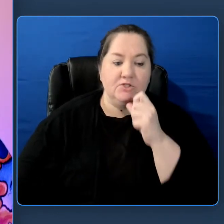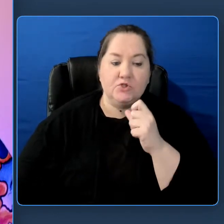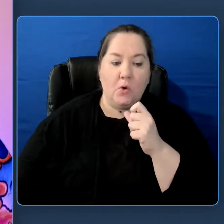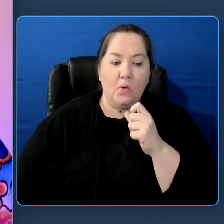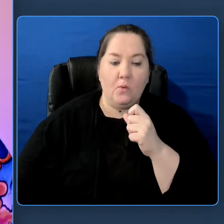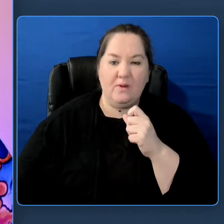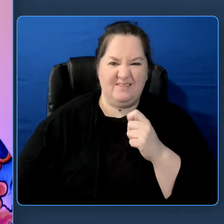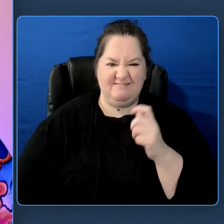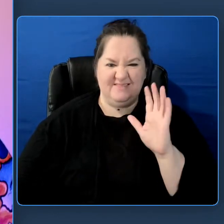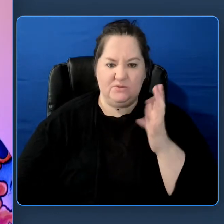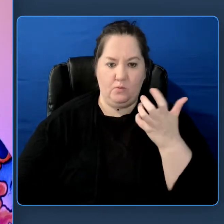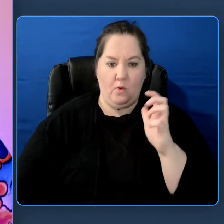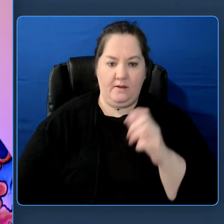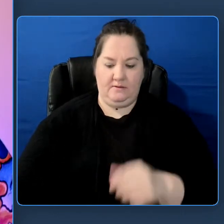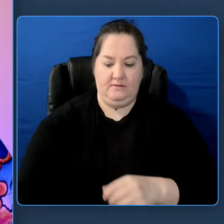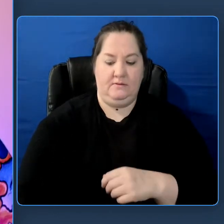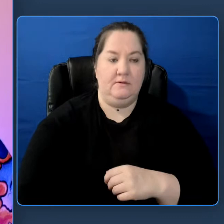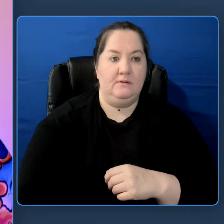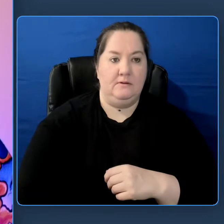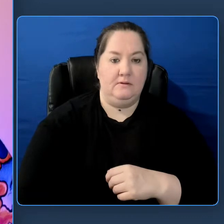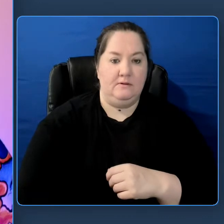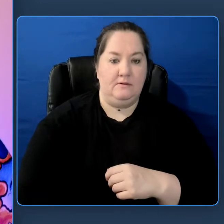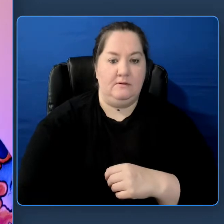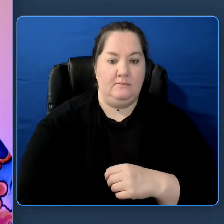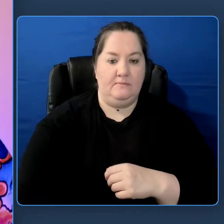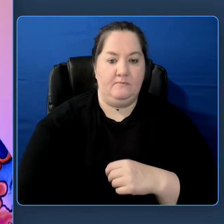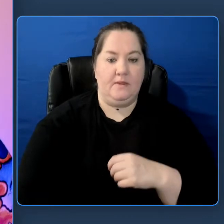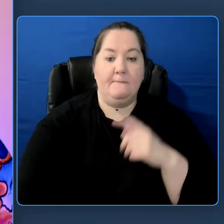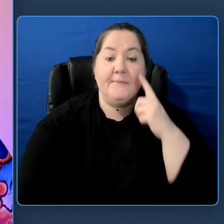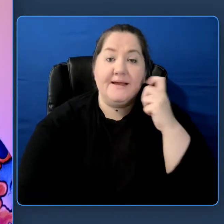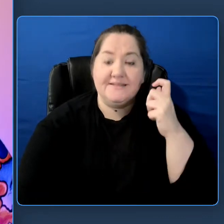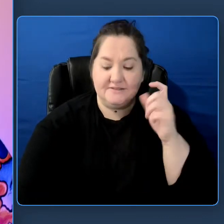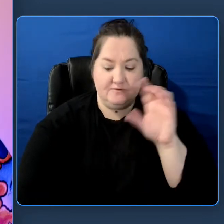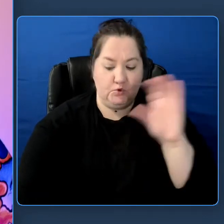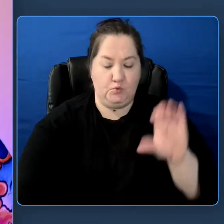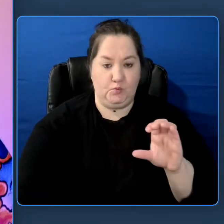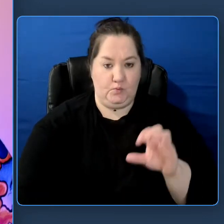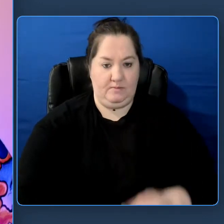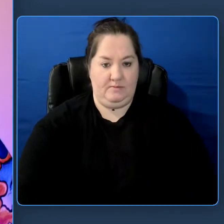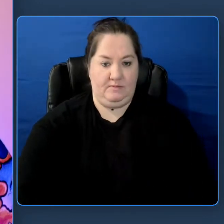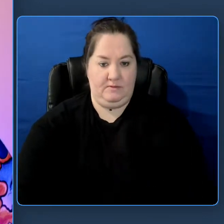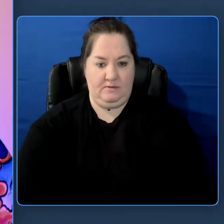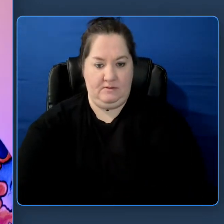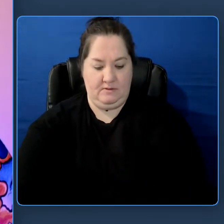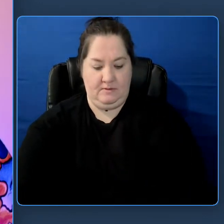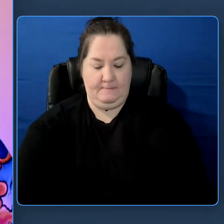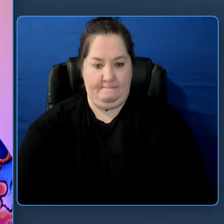year this time around because of Zoom.